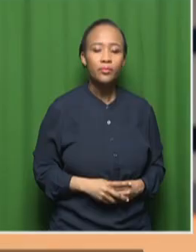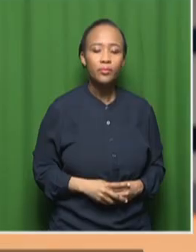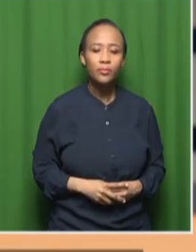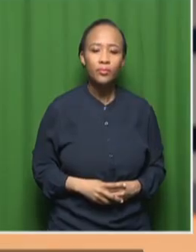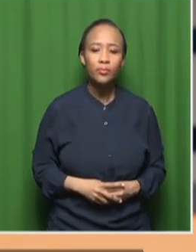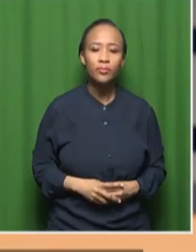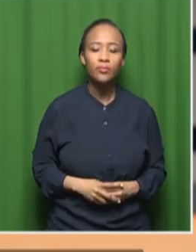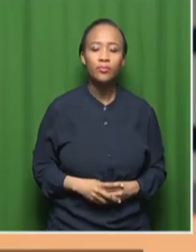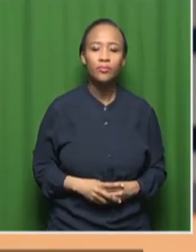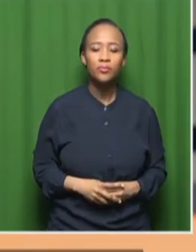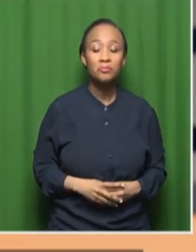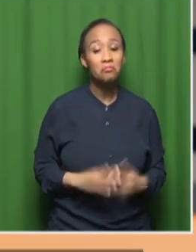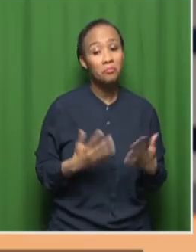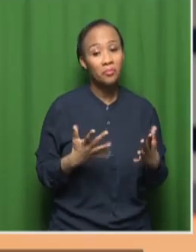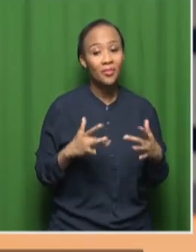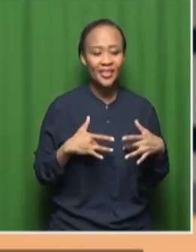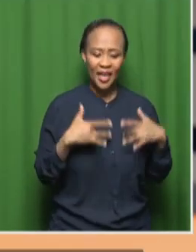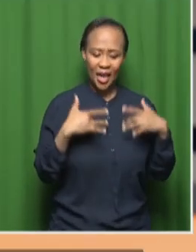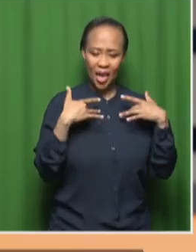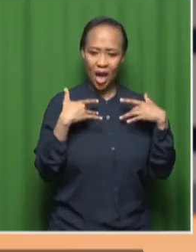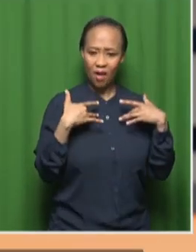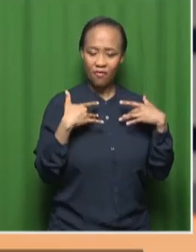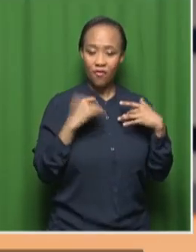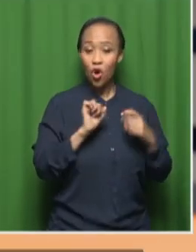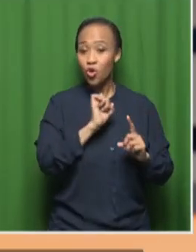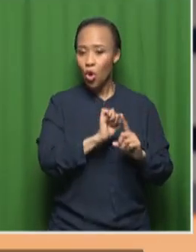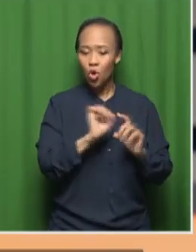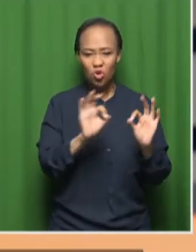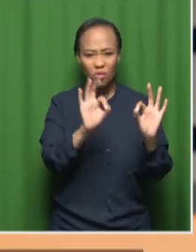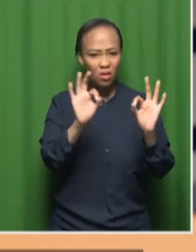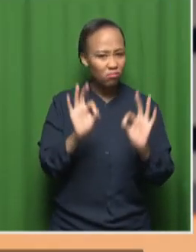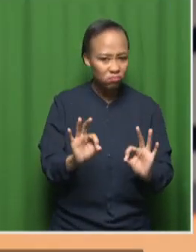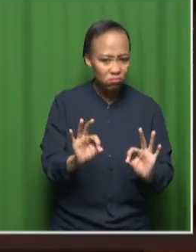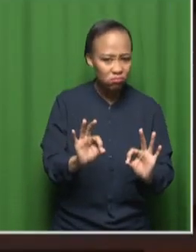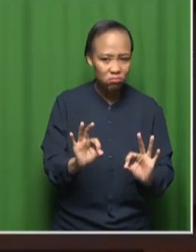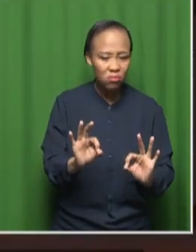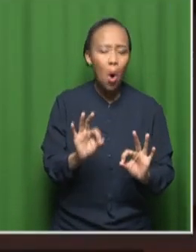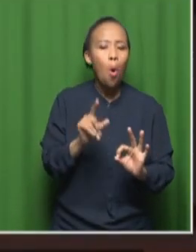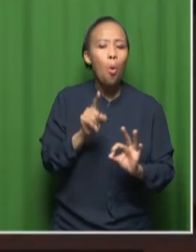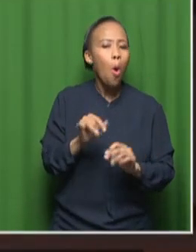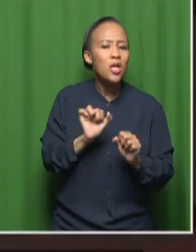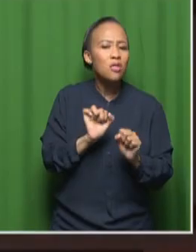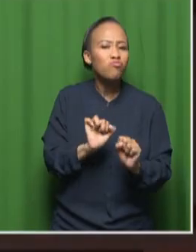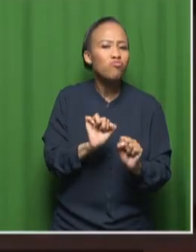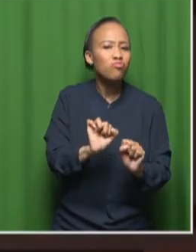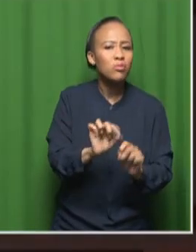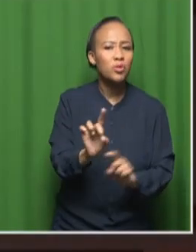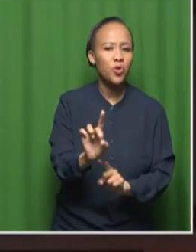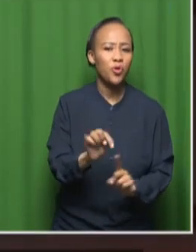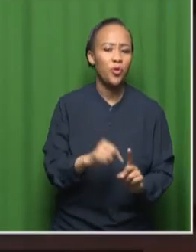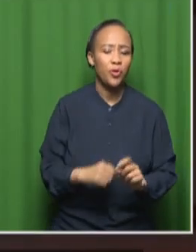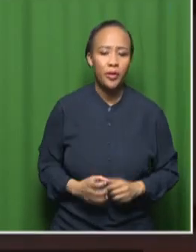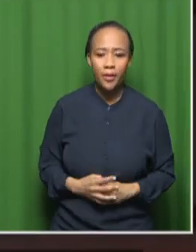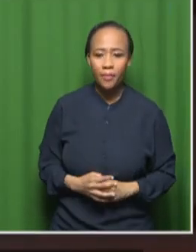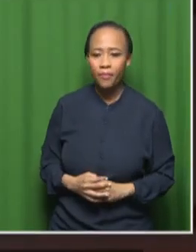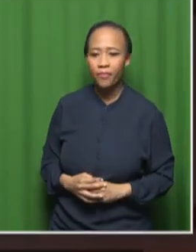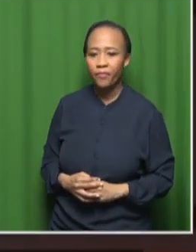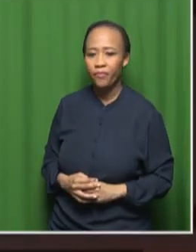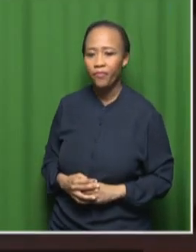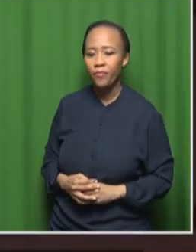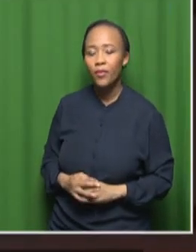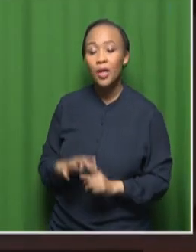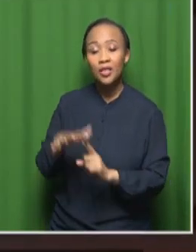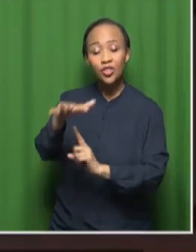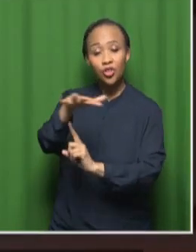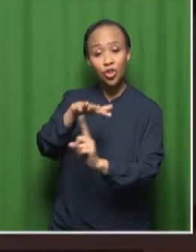for your life to come together and taking shape the way that it has? I didn't want to allow my